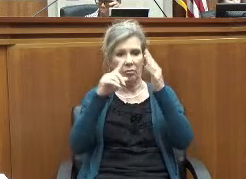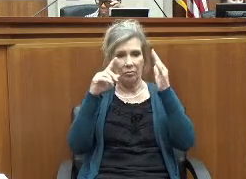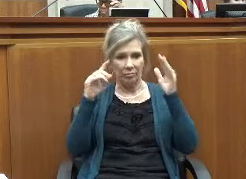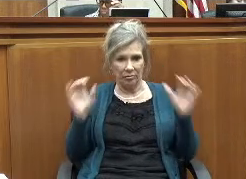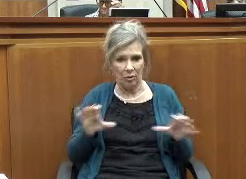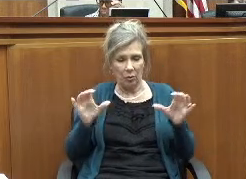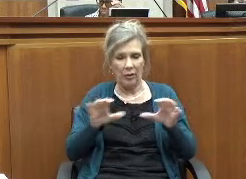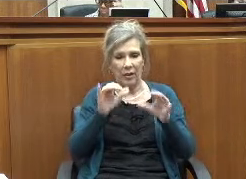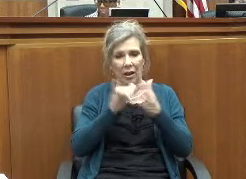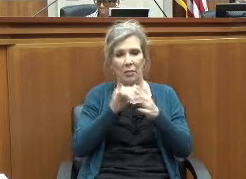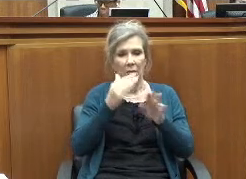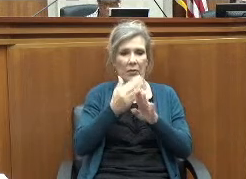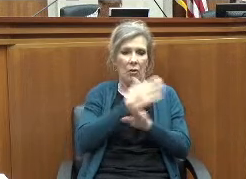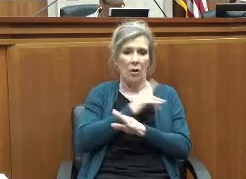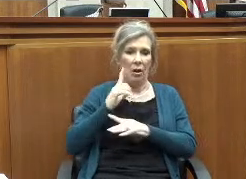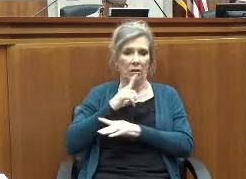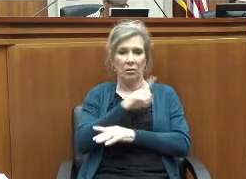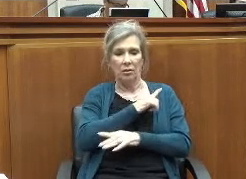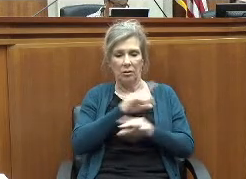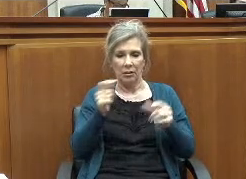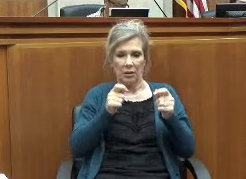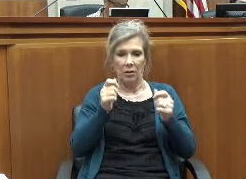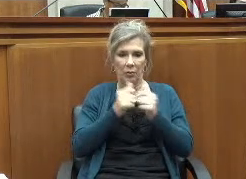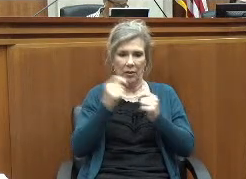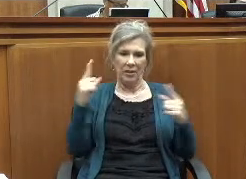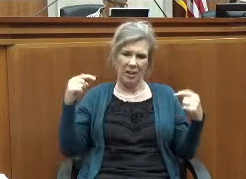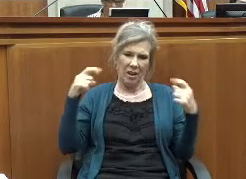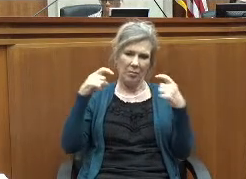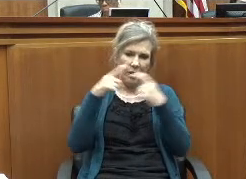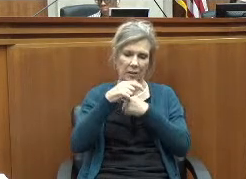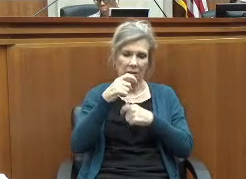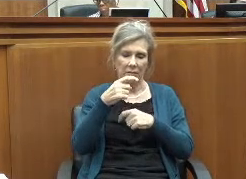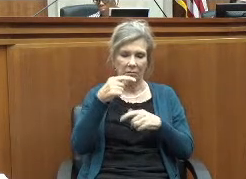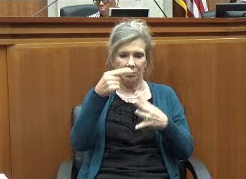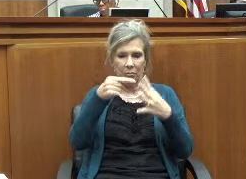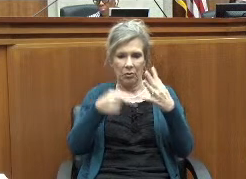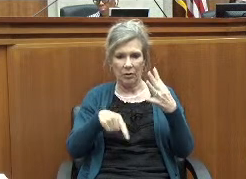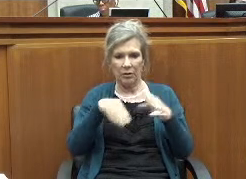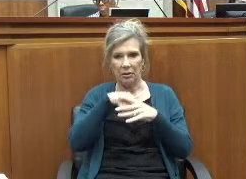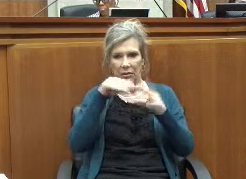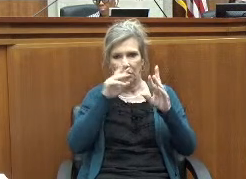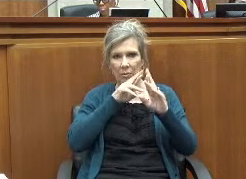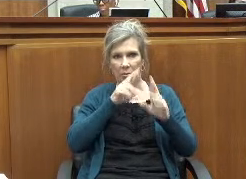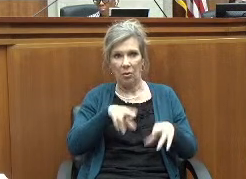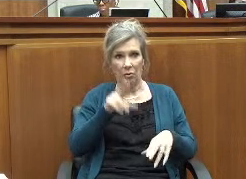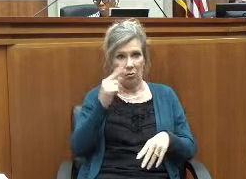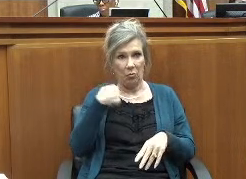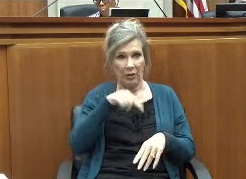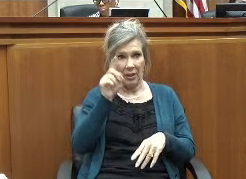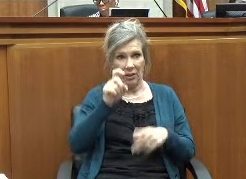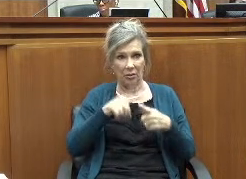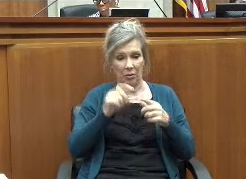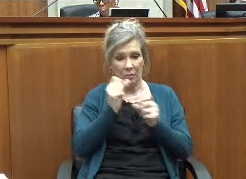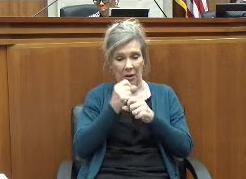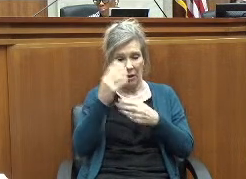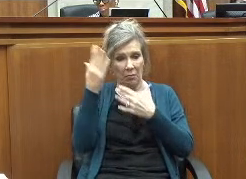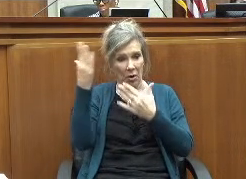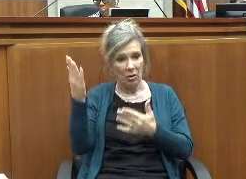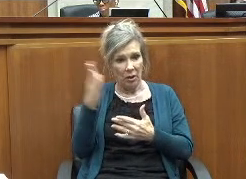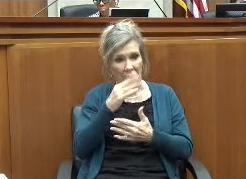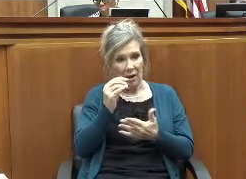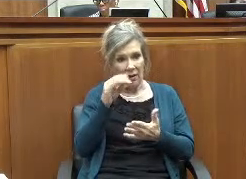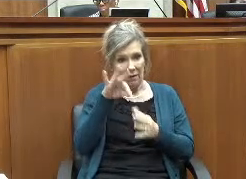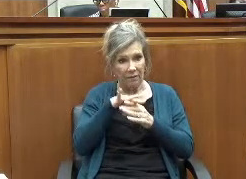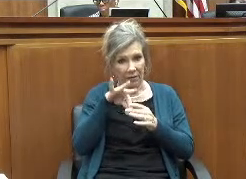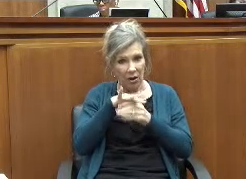of the more complicated matters in this report. And so, so do we need to make a motion for you to, and vote